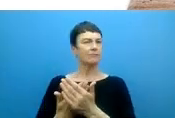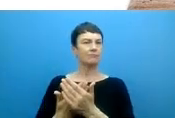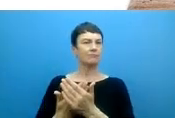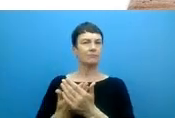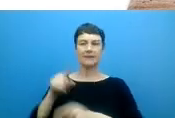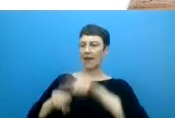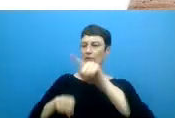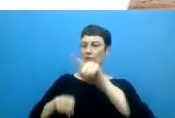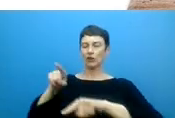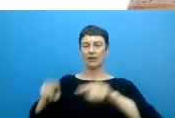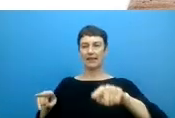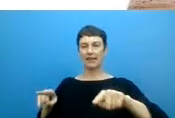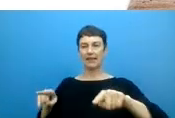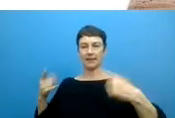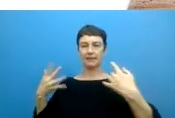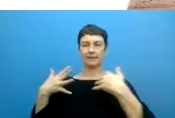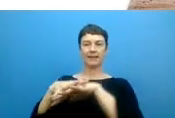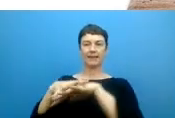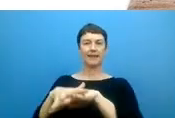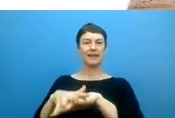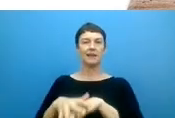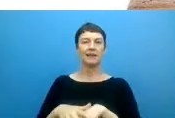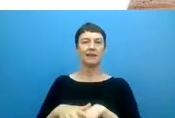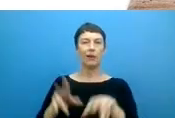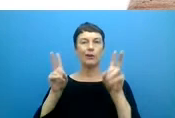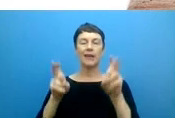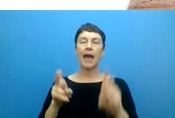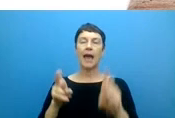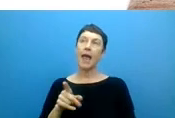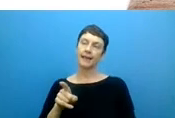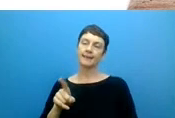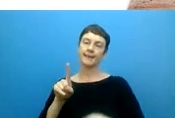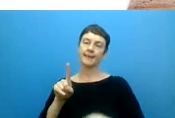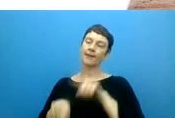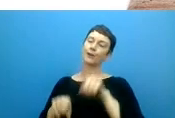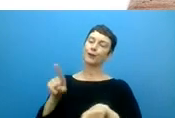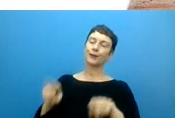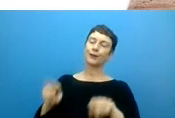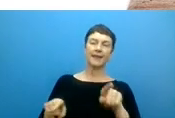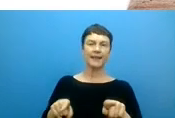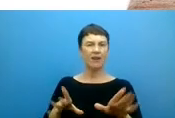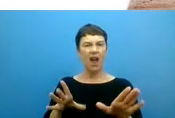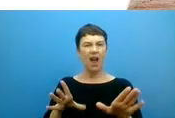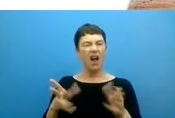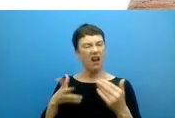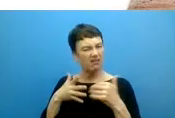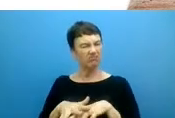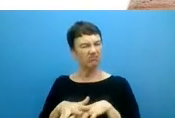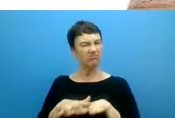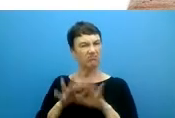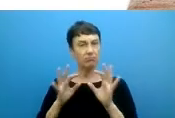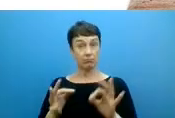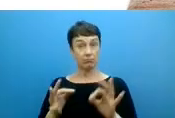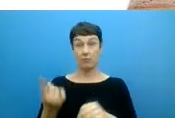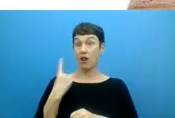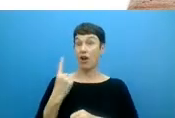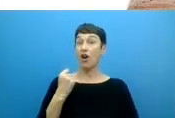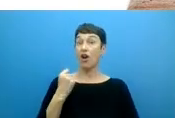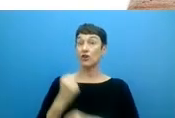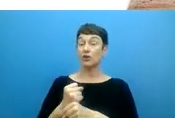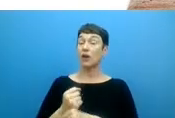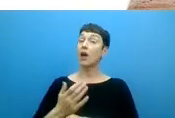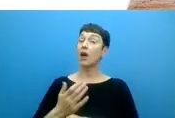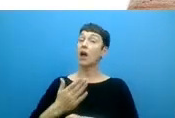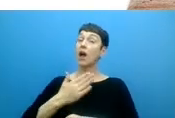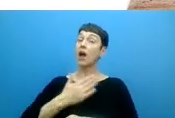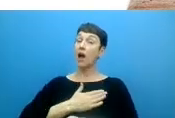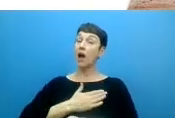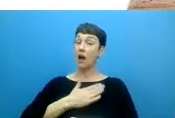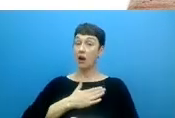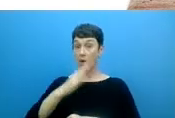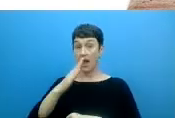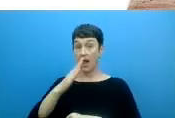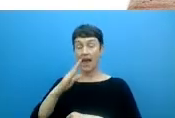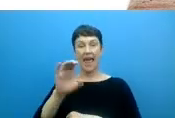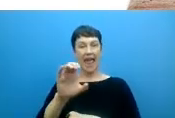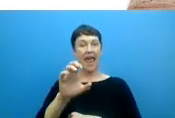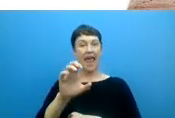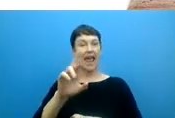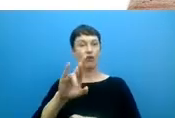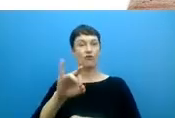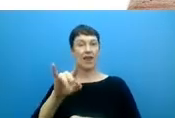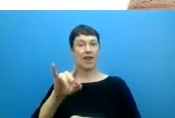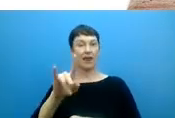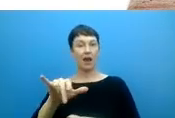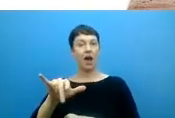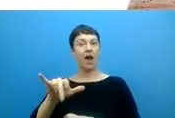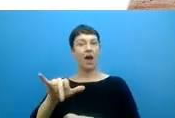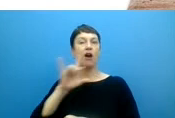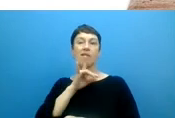diversity as just being a token word. So last year, as a house, we made inclusivity one of our values, and it's so easy to get lost